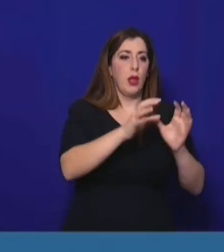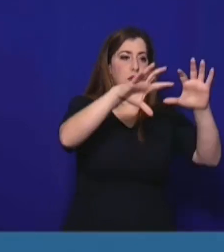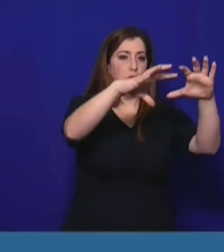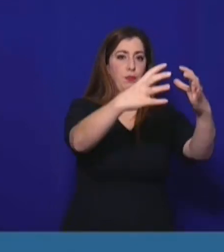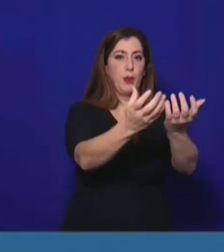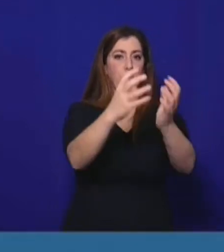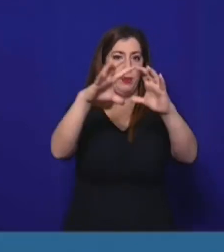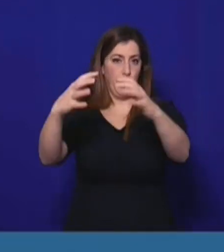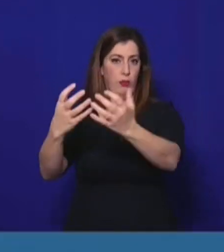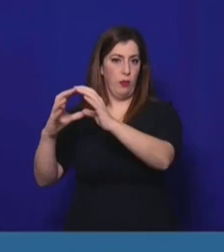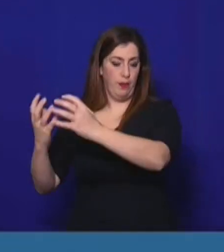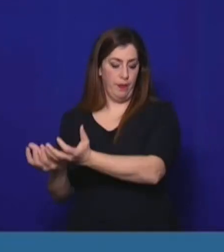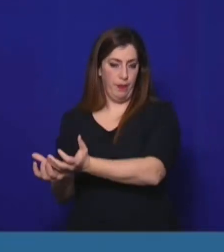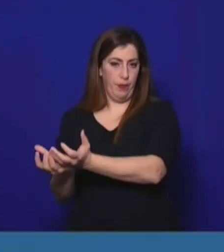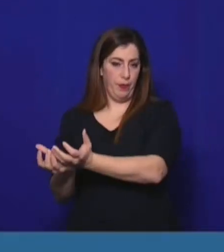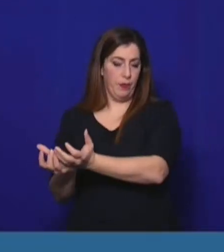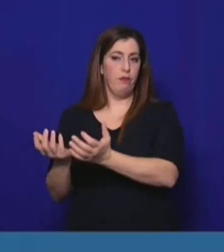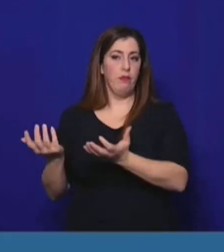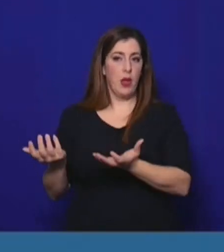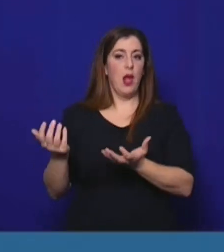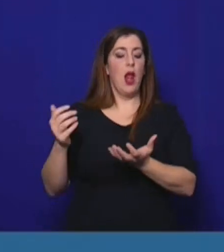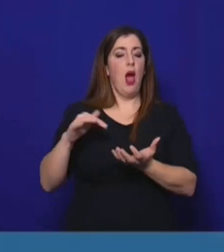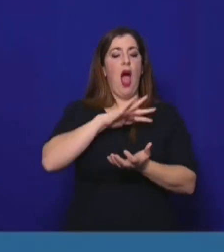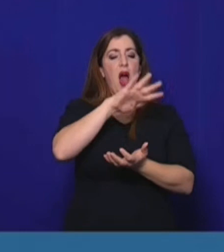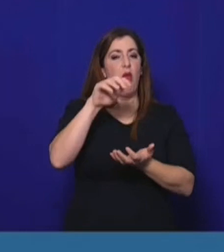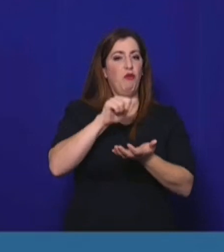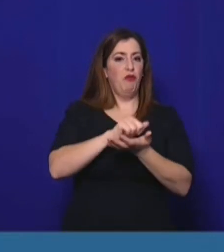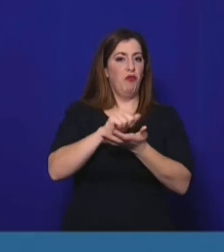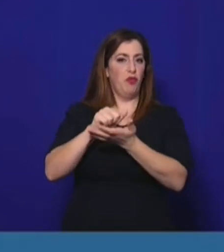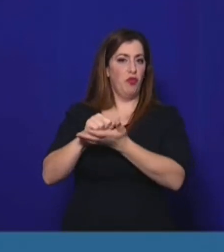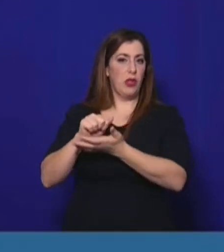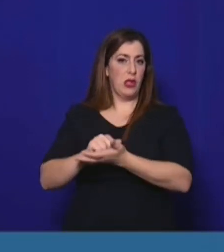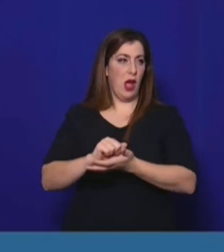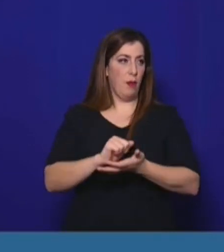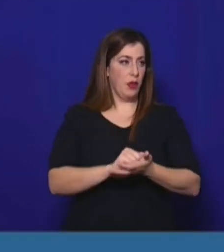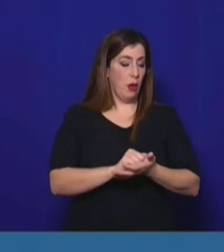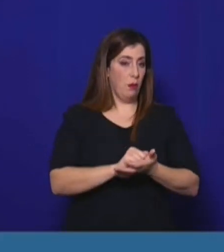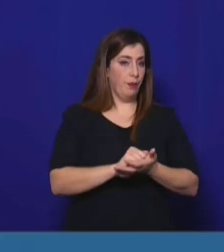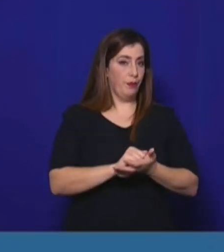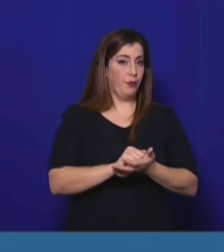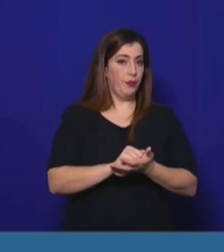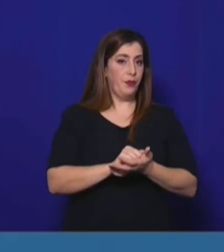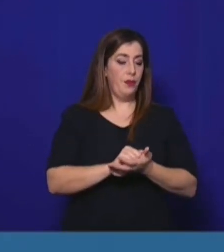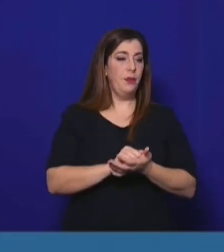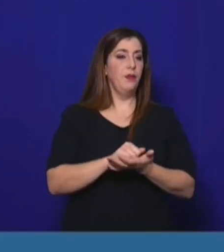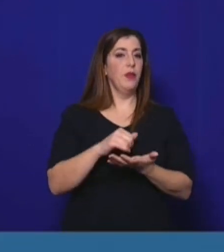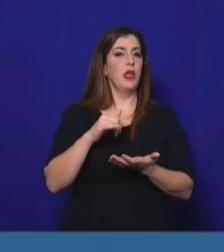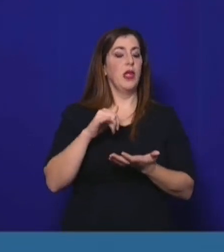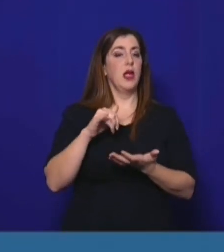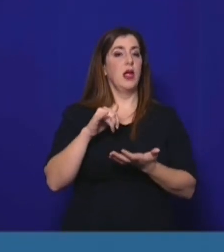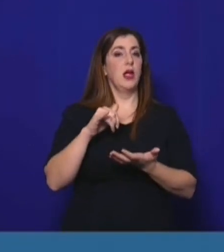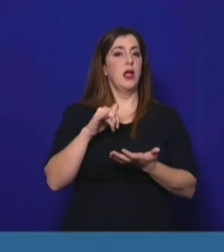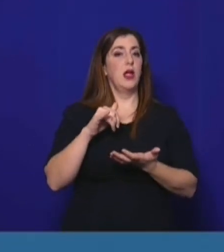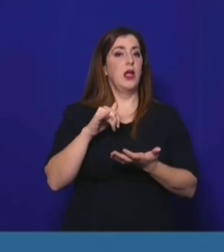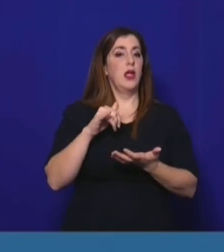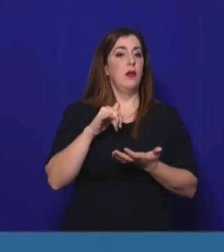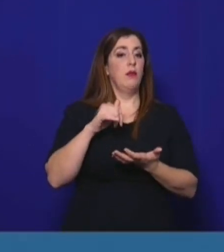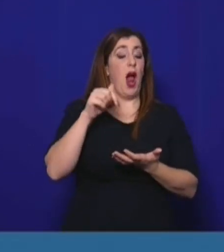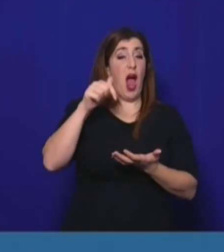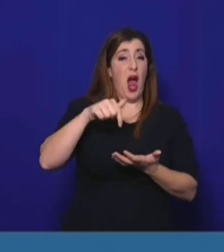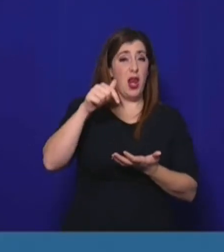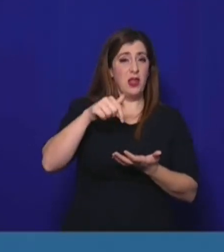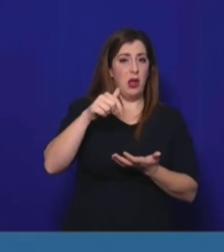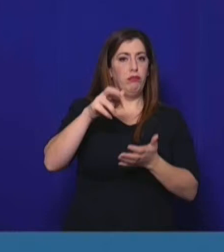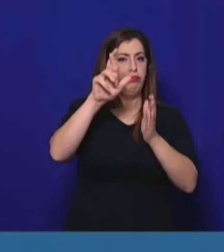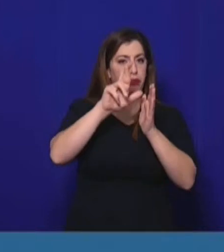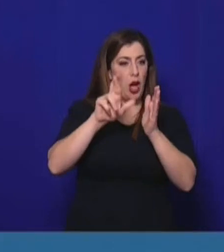propju l-jumejn issa li fetħu l-iskejjel fejn propju wkoll rajna li kun hemm ukoll il-miżuri kollha